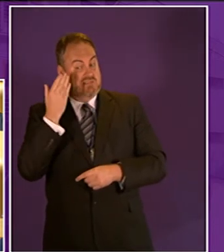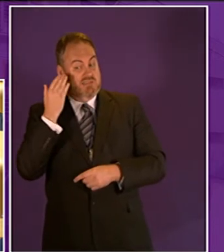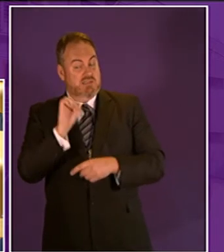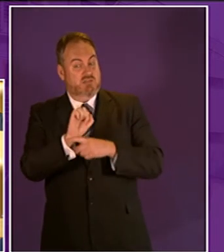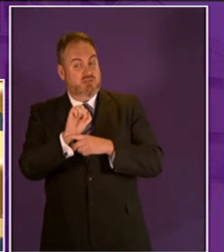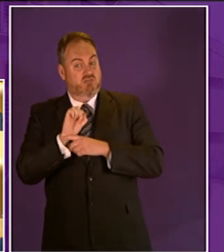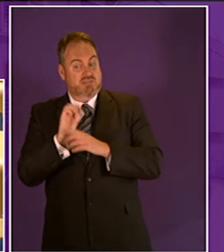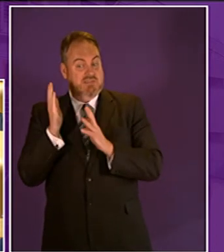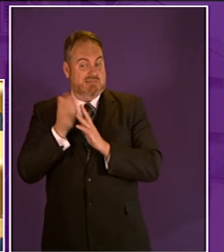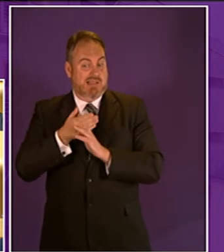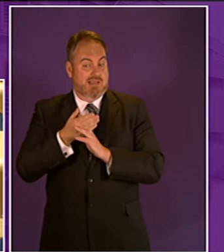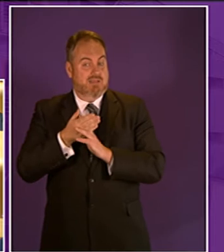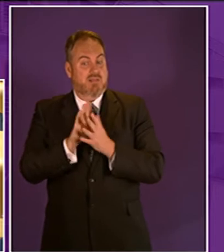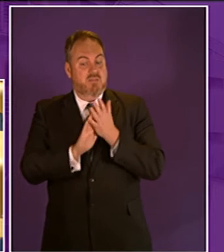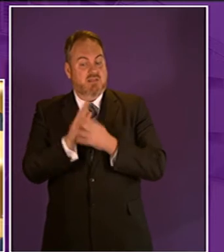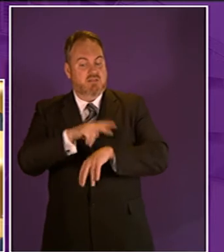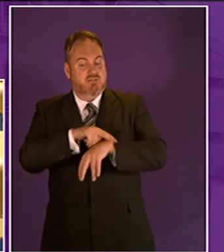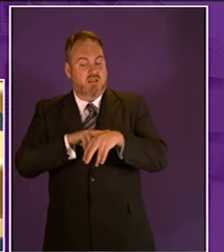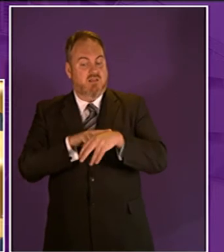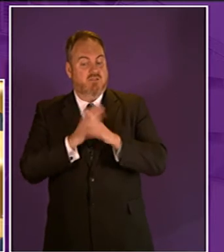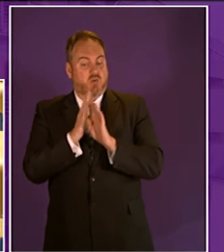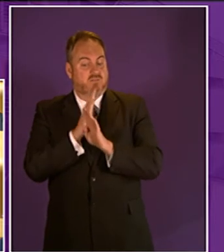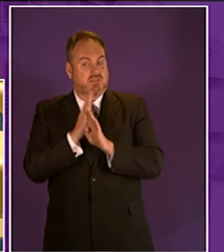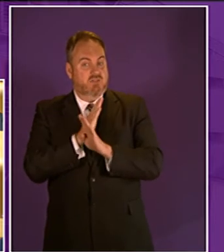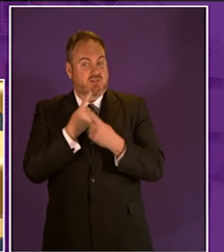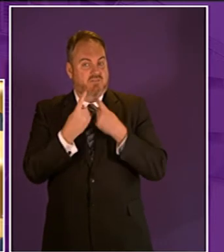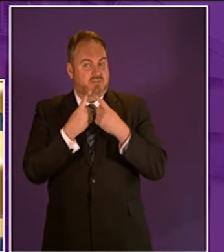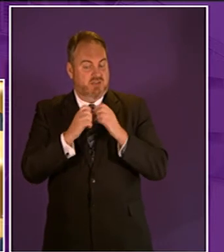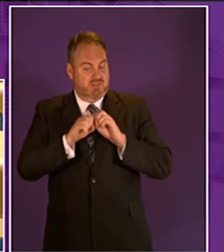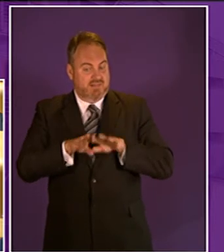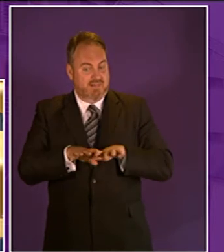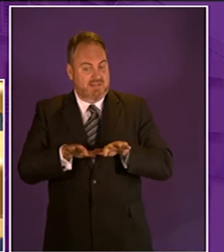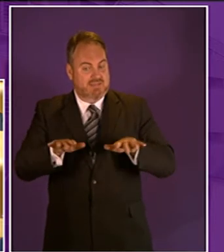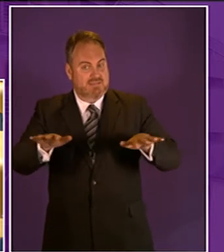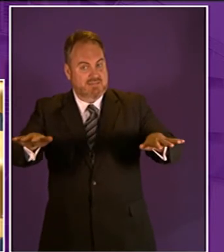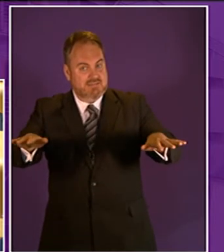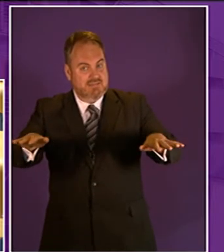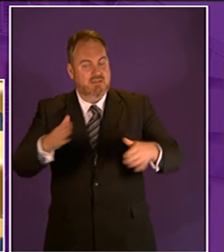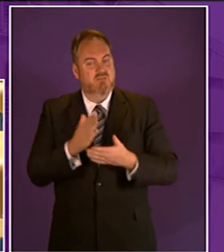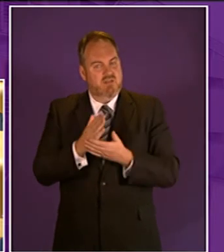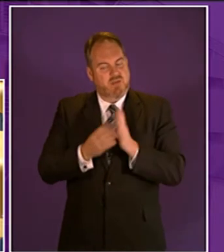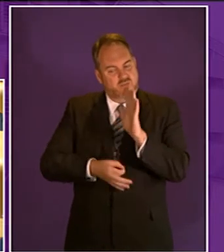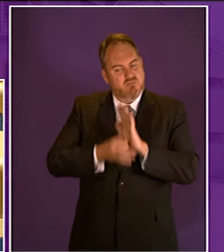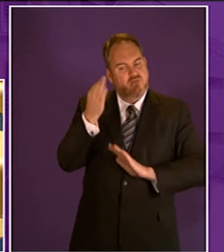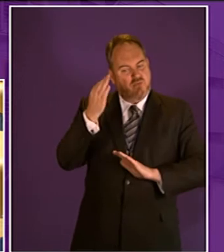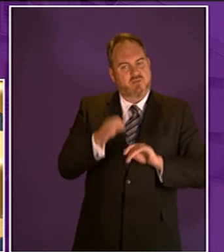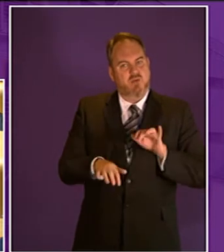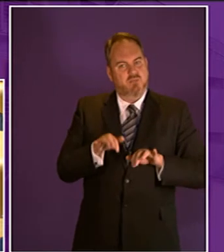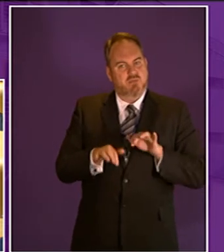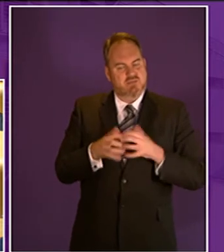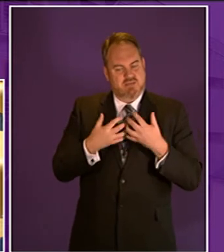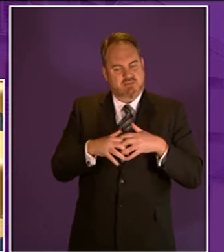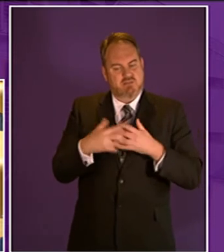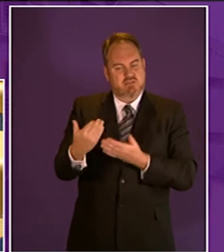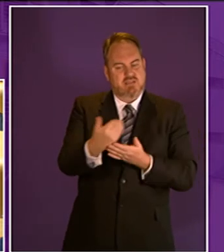staff whose details were leaked, and again we repeated that call for a review on cyber security. And it follows 7 years of questions